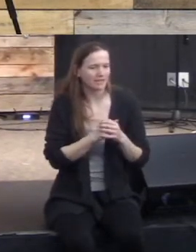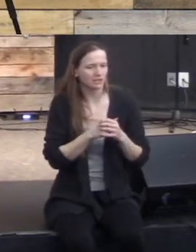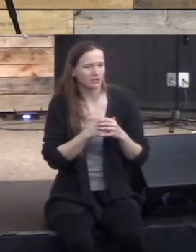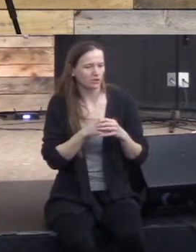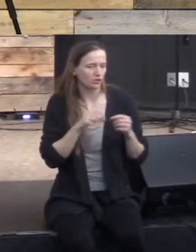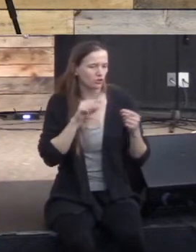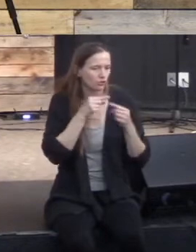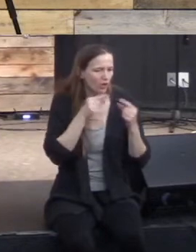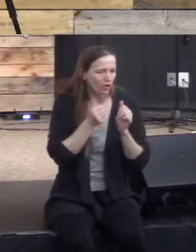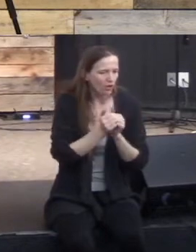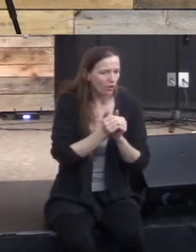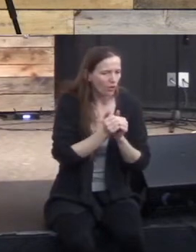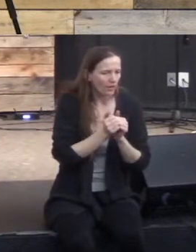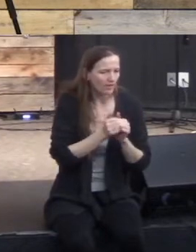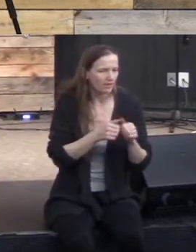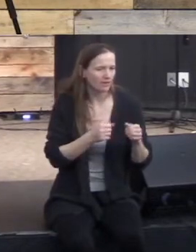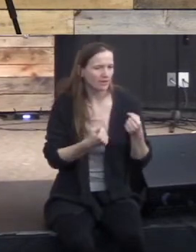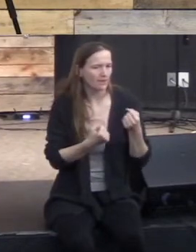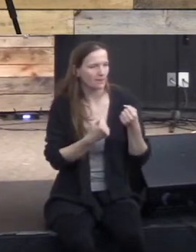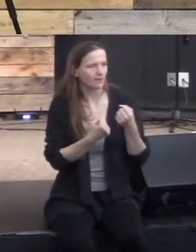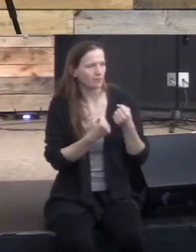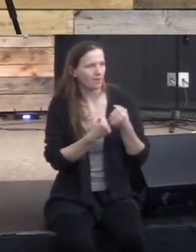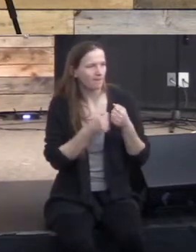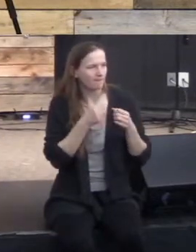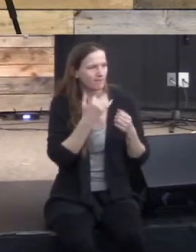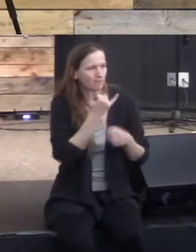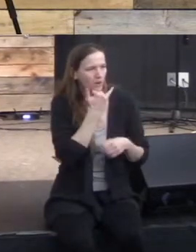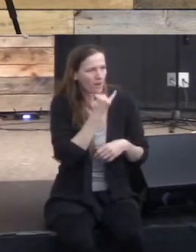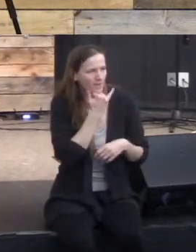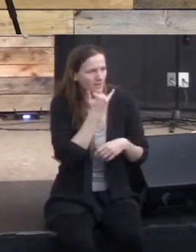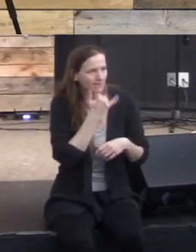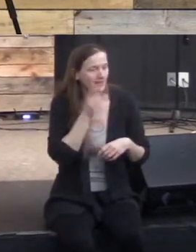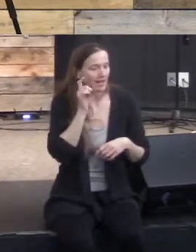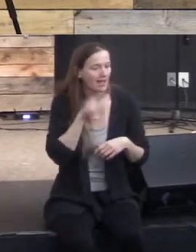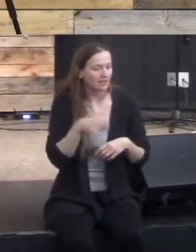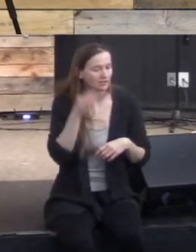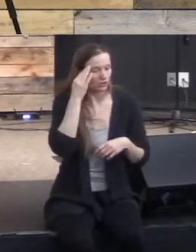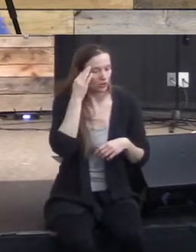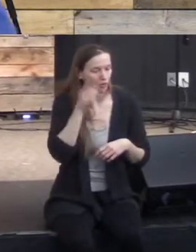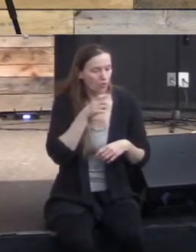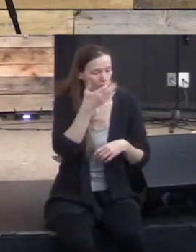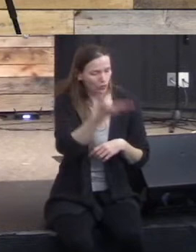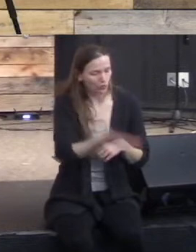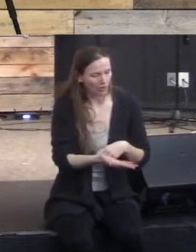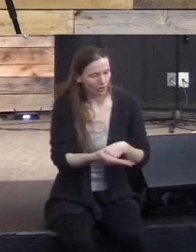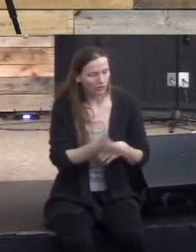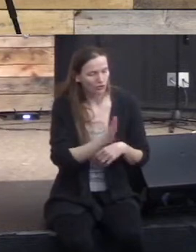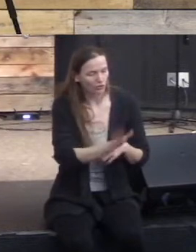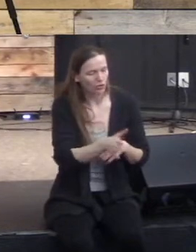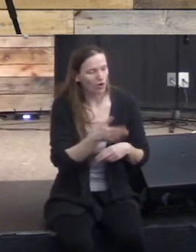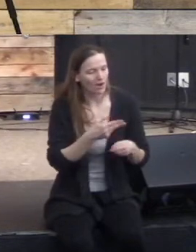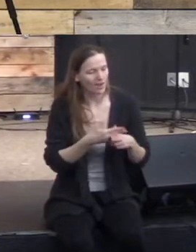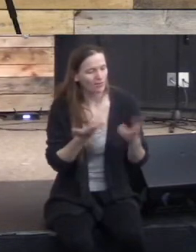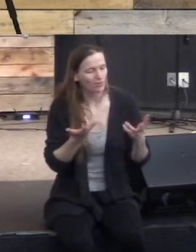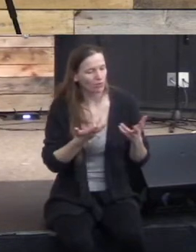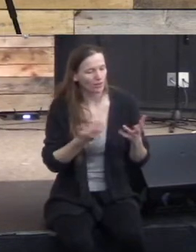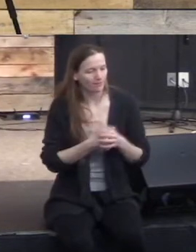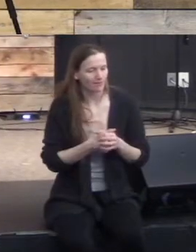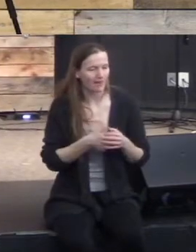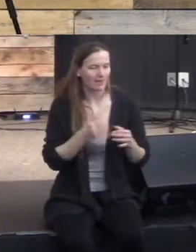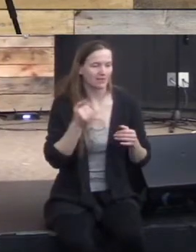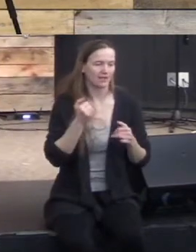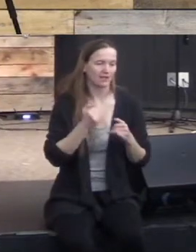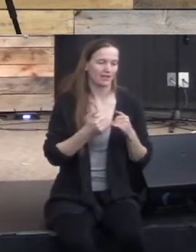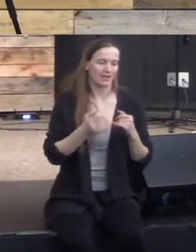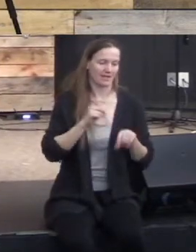need to know who you think you are. What's your name? The last time you were asked that, you told a big old